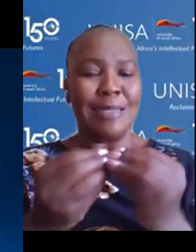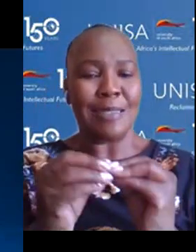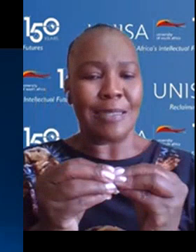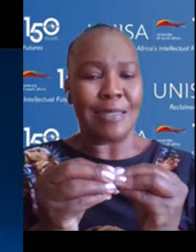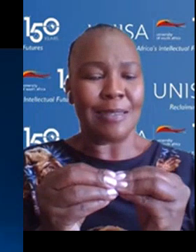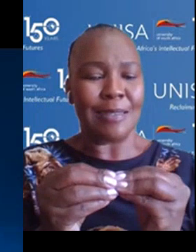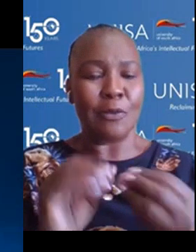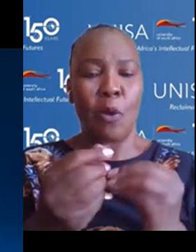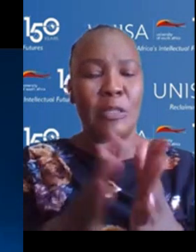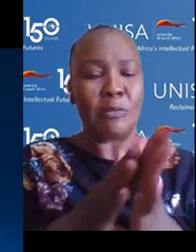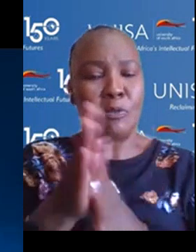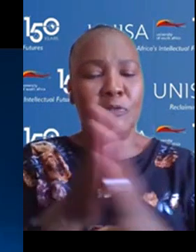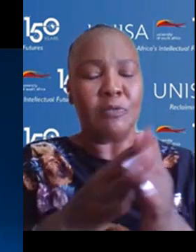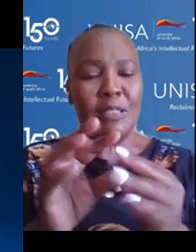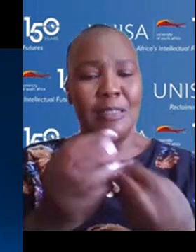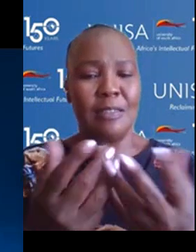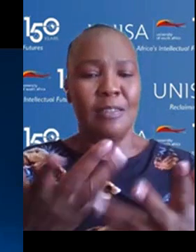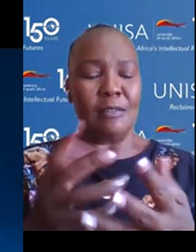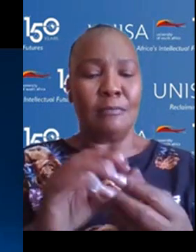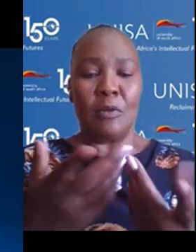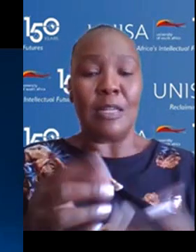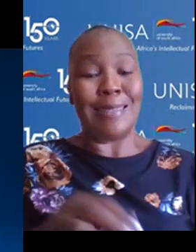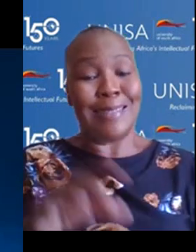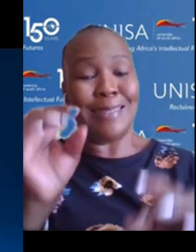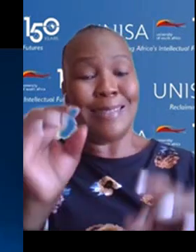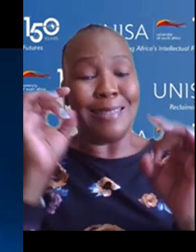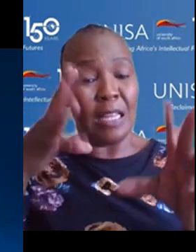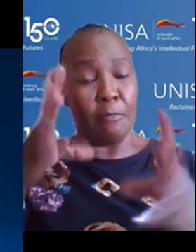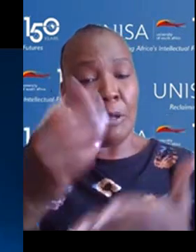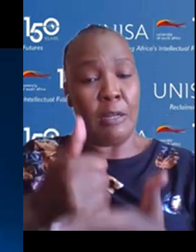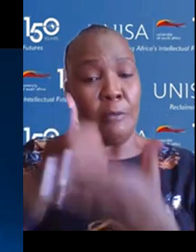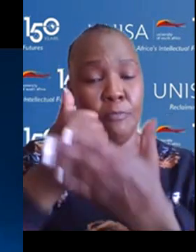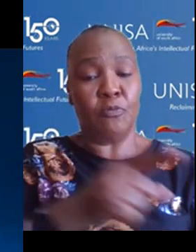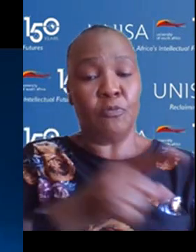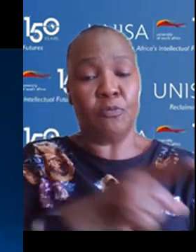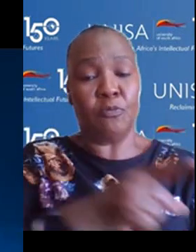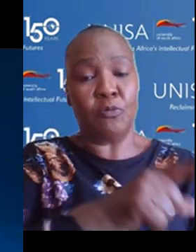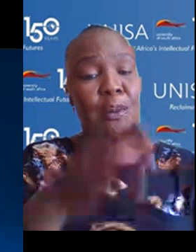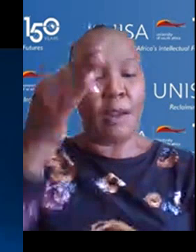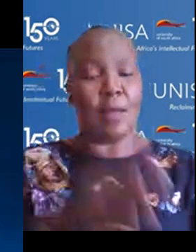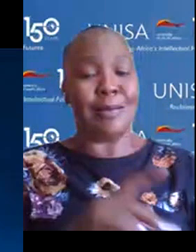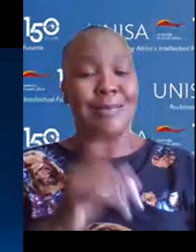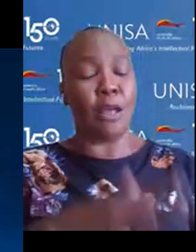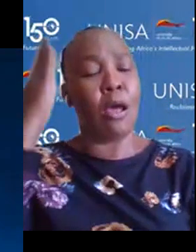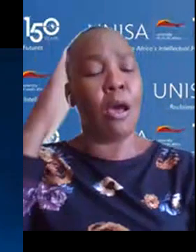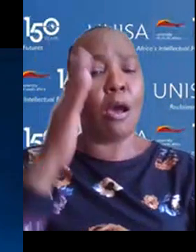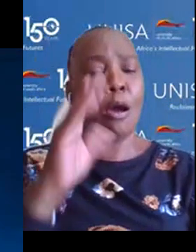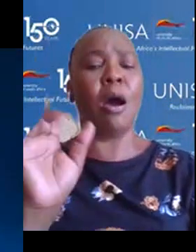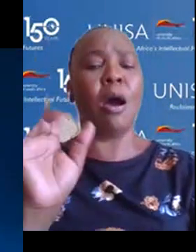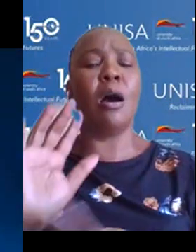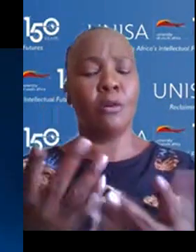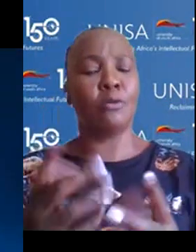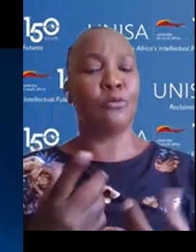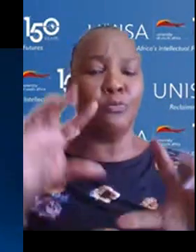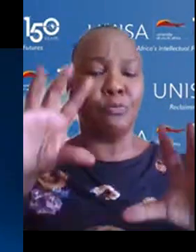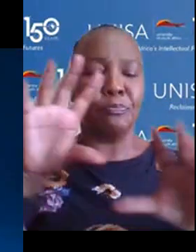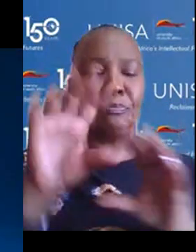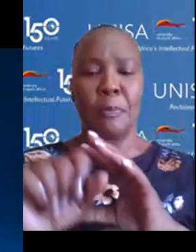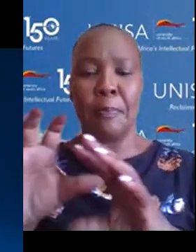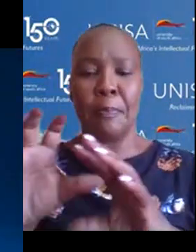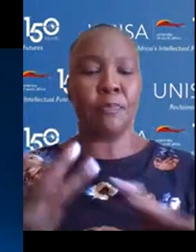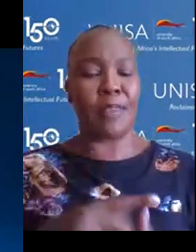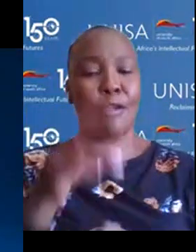last modified. This type of information may be helpful for you sometime in the future, and now you know exactly how to find it. You